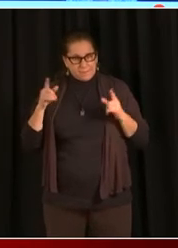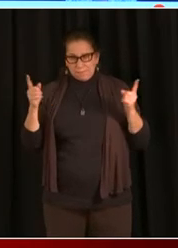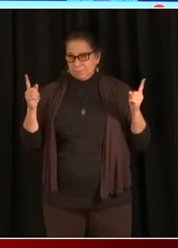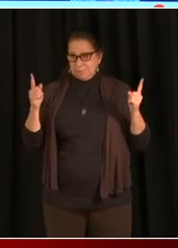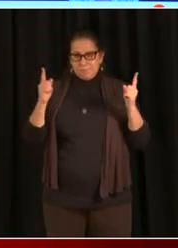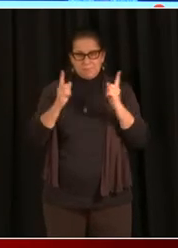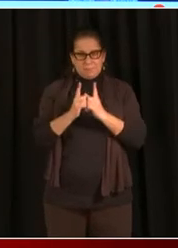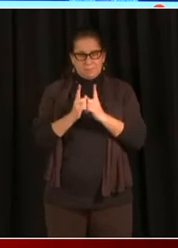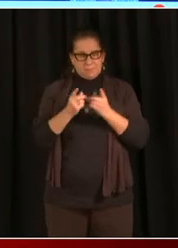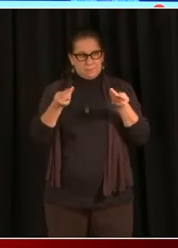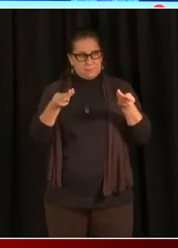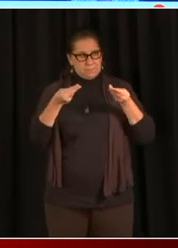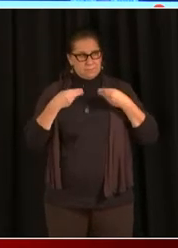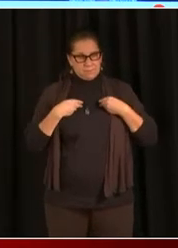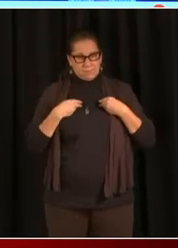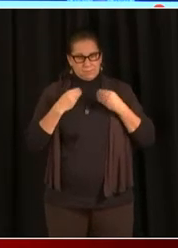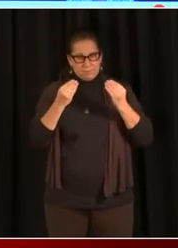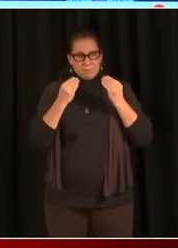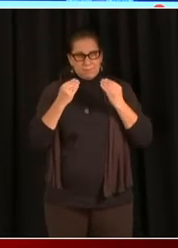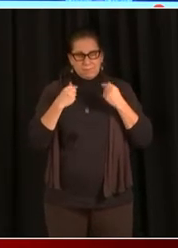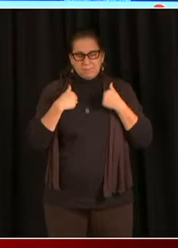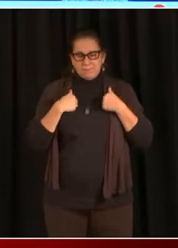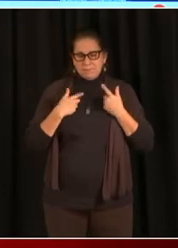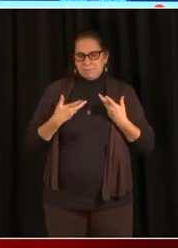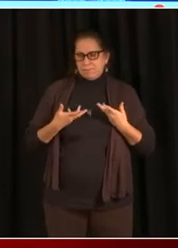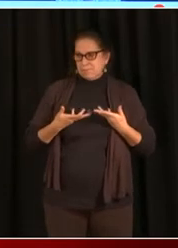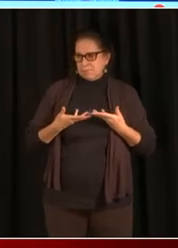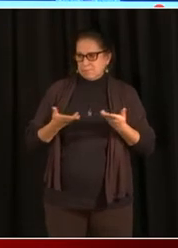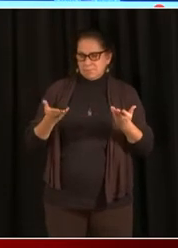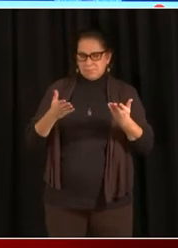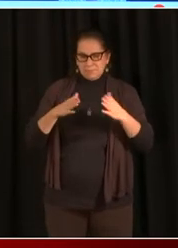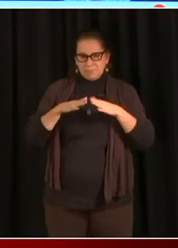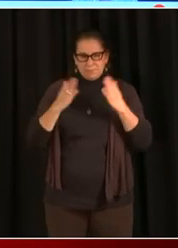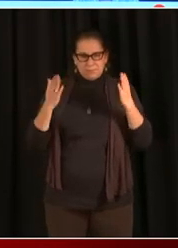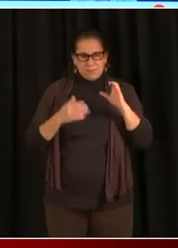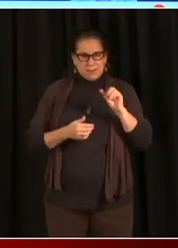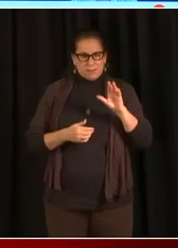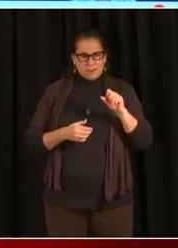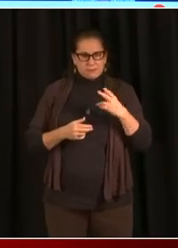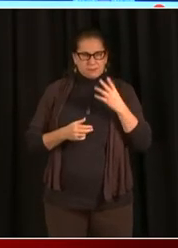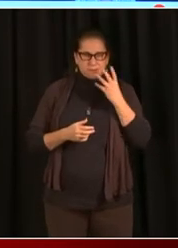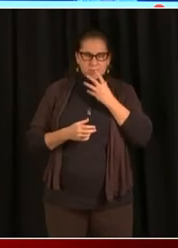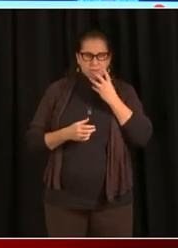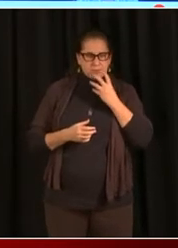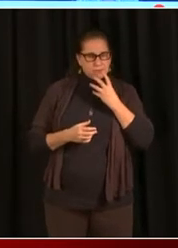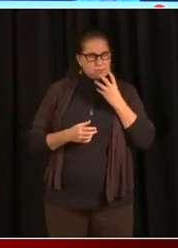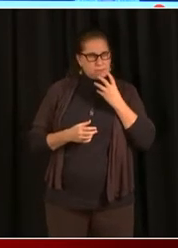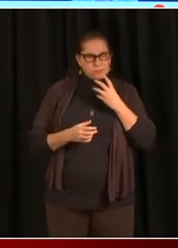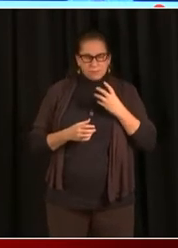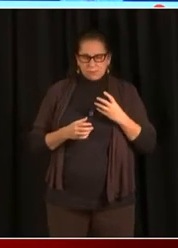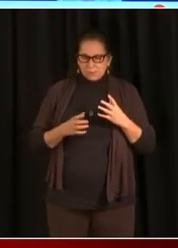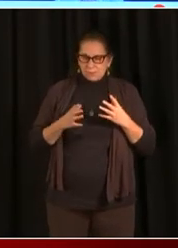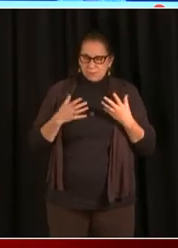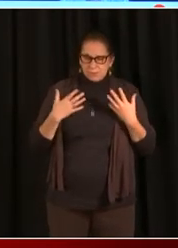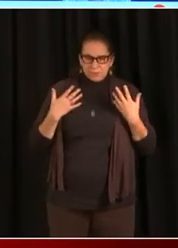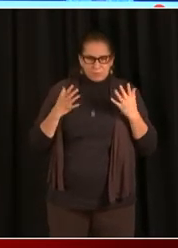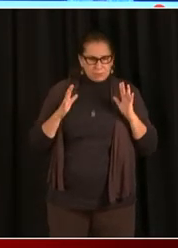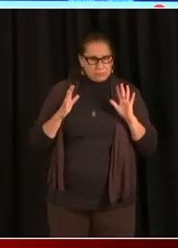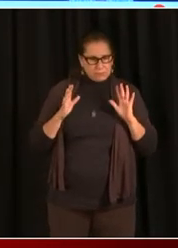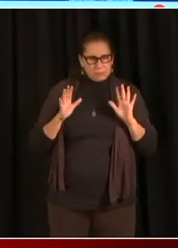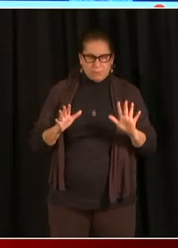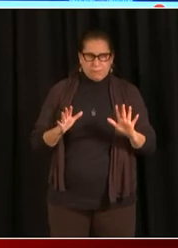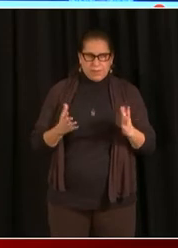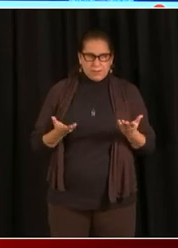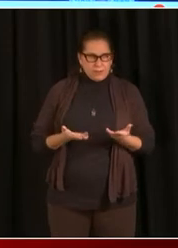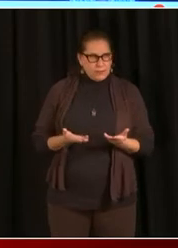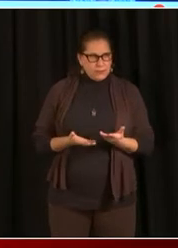this city. And I appreciate the ability to offer people something like that here in DC and have it do well